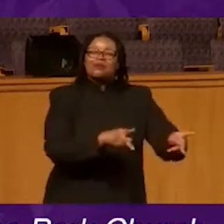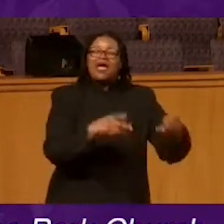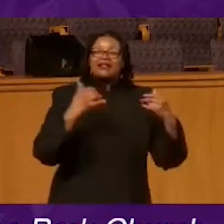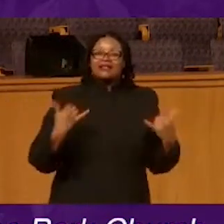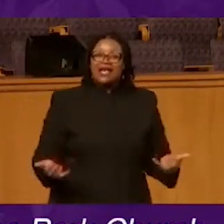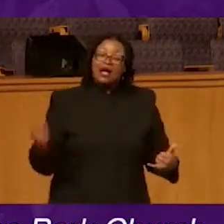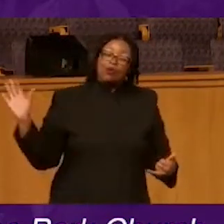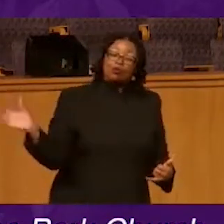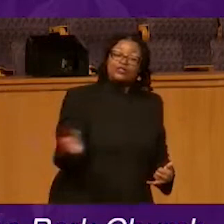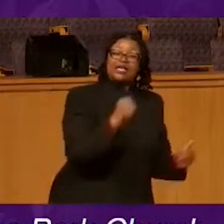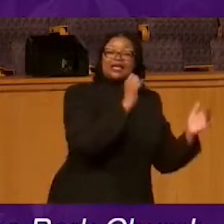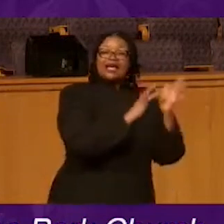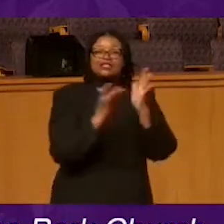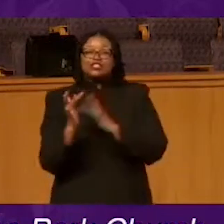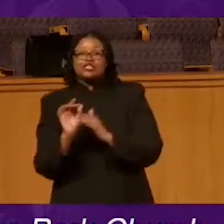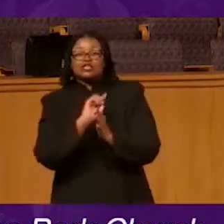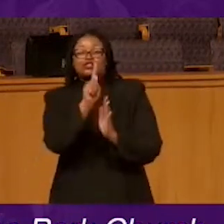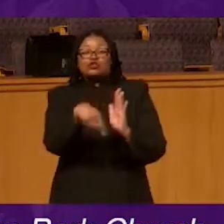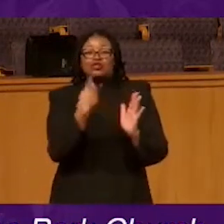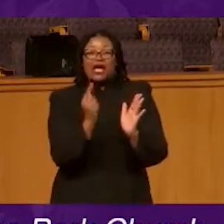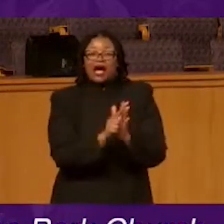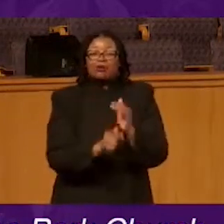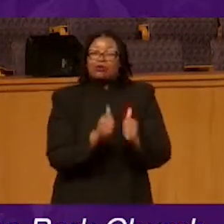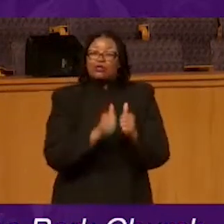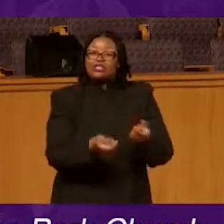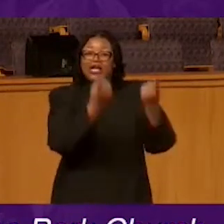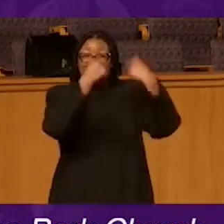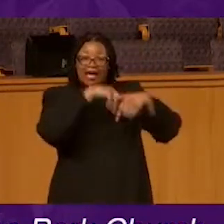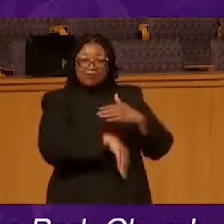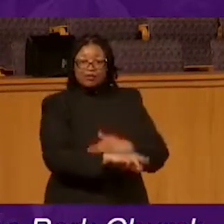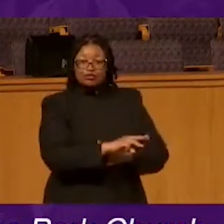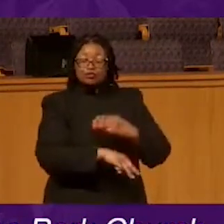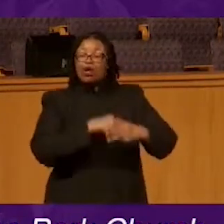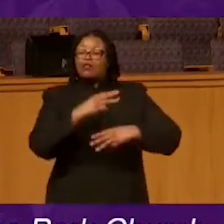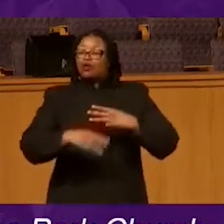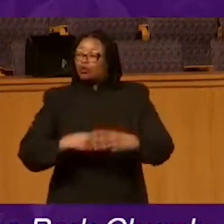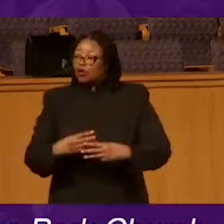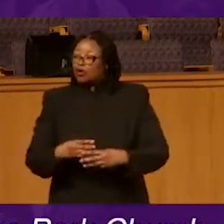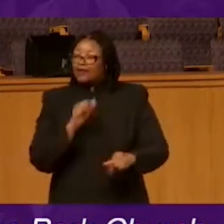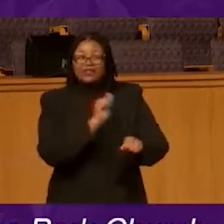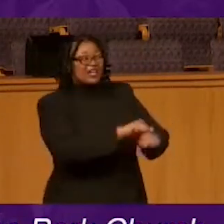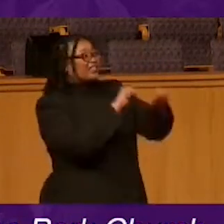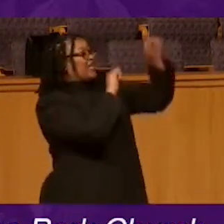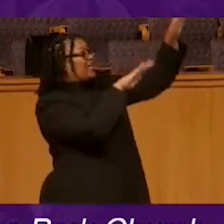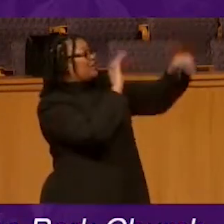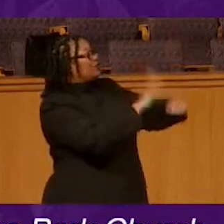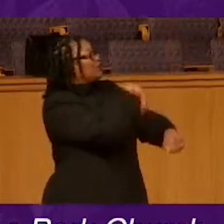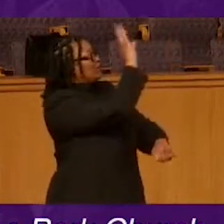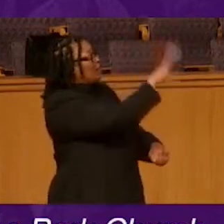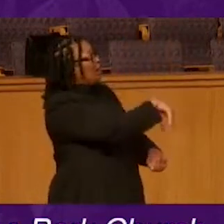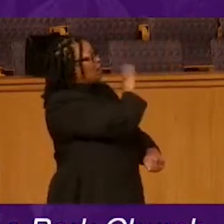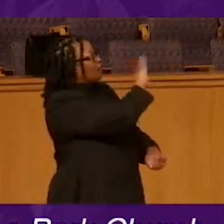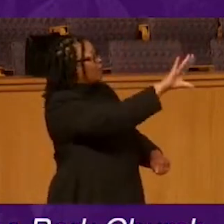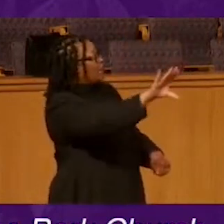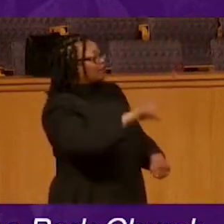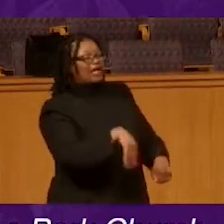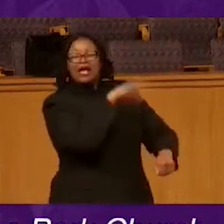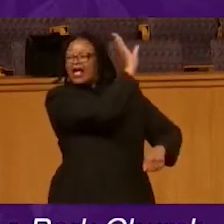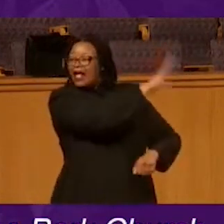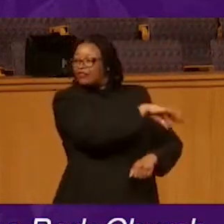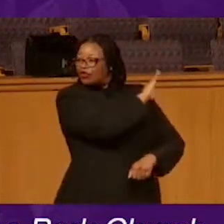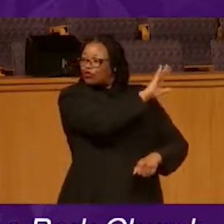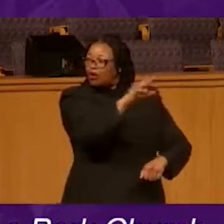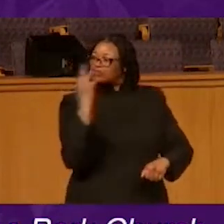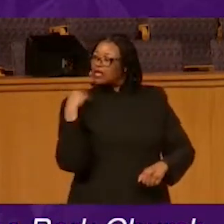going to take him to the hour for which he came into the world, there at the hill called Calvary. There at the cross, there's